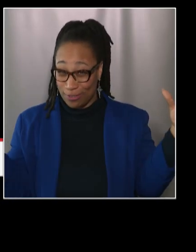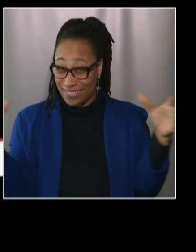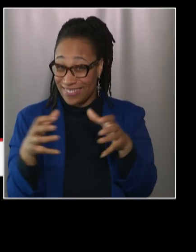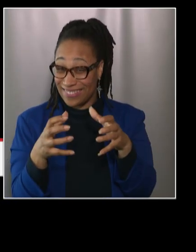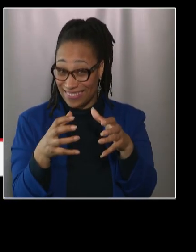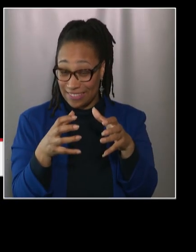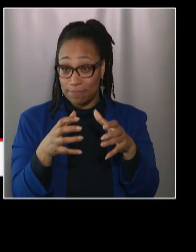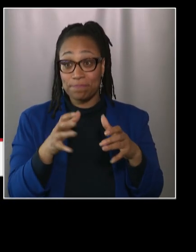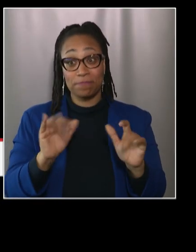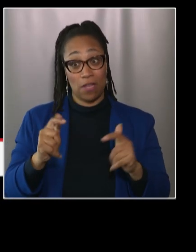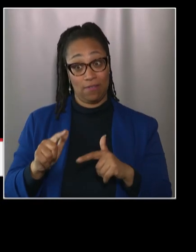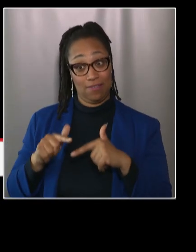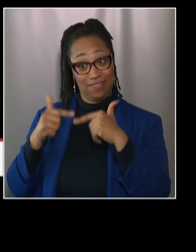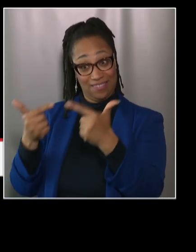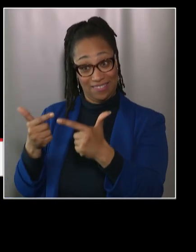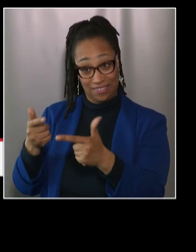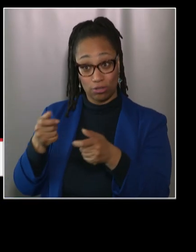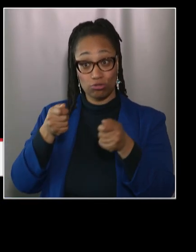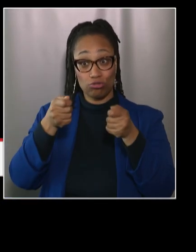Owens. Let's give her a hand.